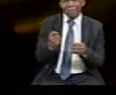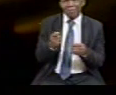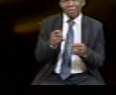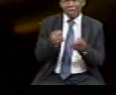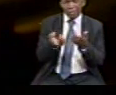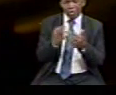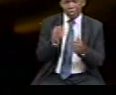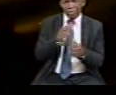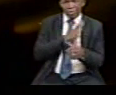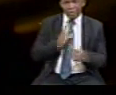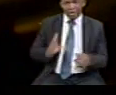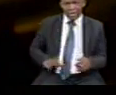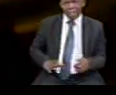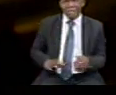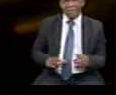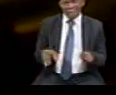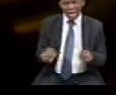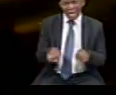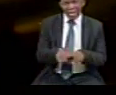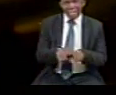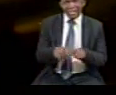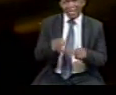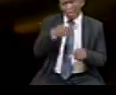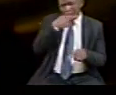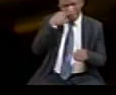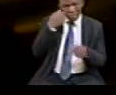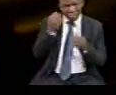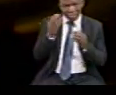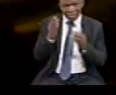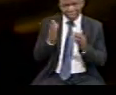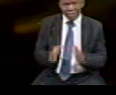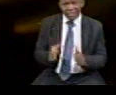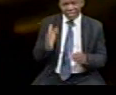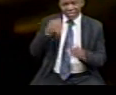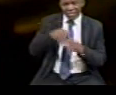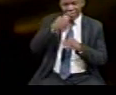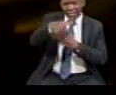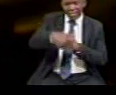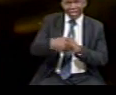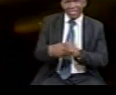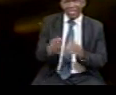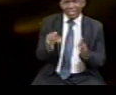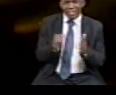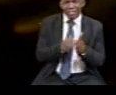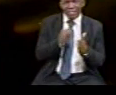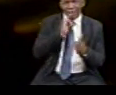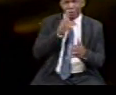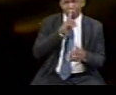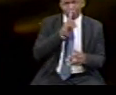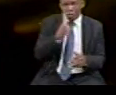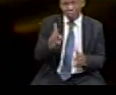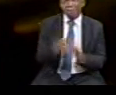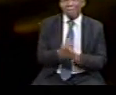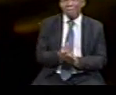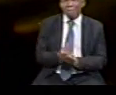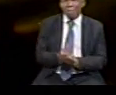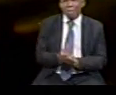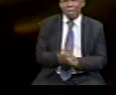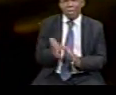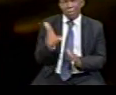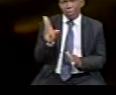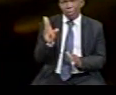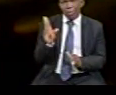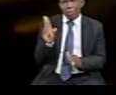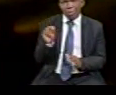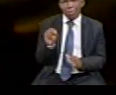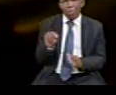coming like a snare, a thief in the night. And it talks about the uncertainty. That is, when I say uncertainty, it means that no human being,